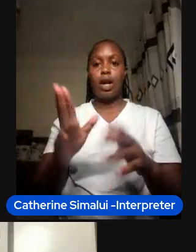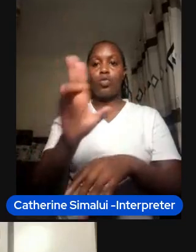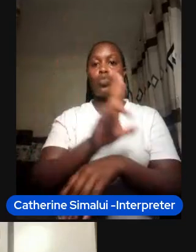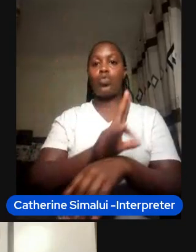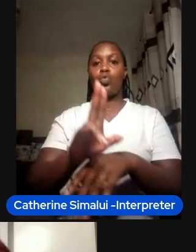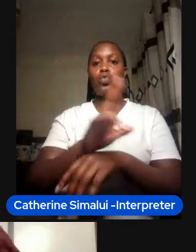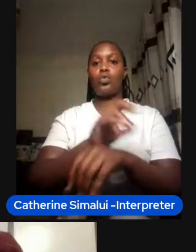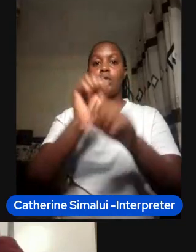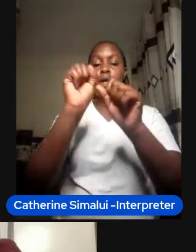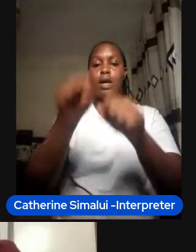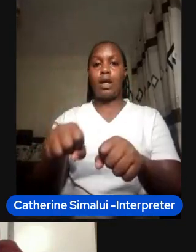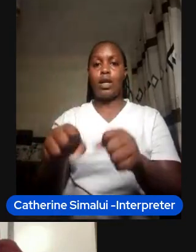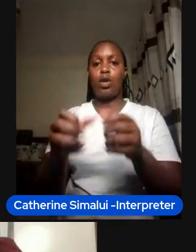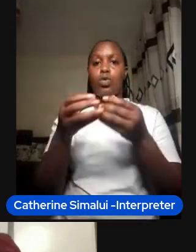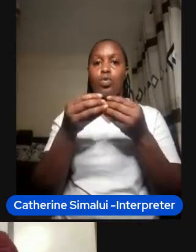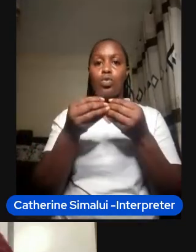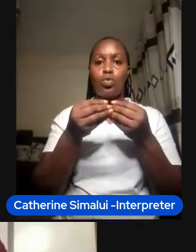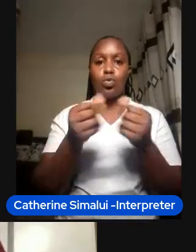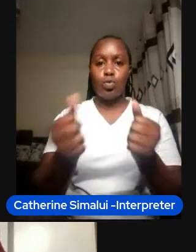algorithmic,